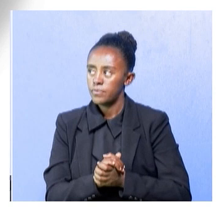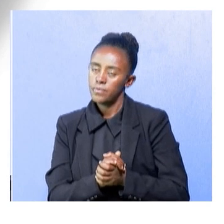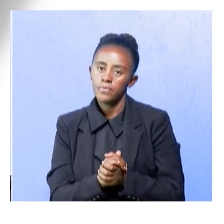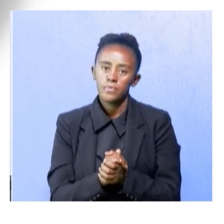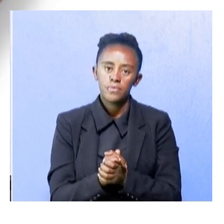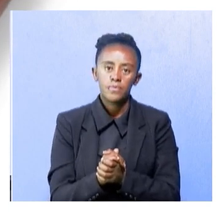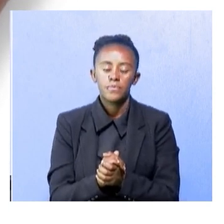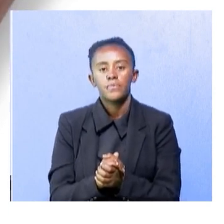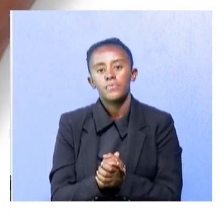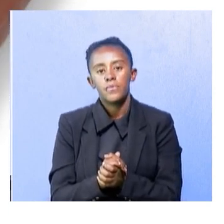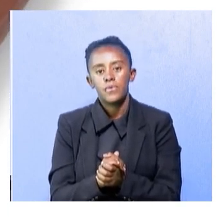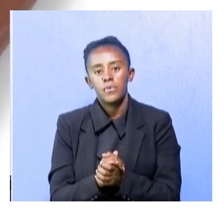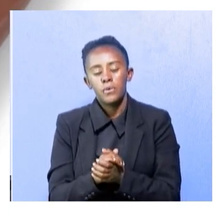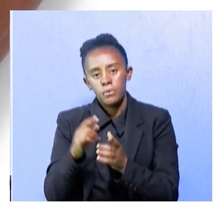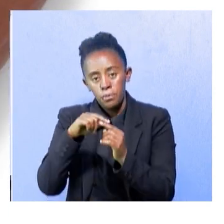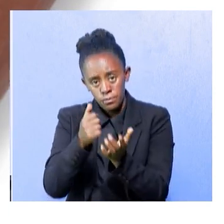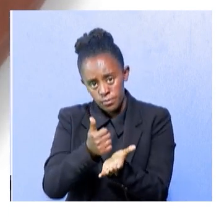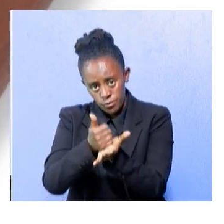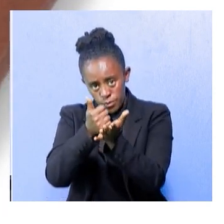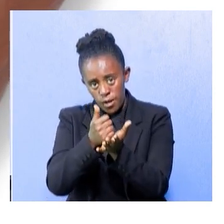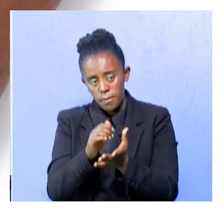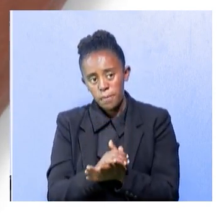to help